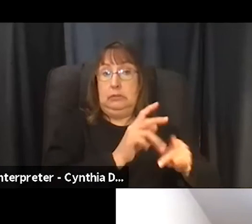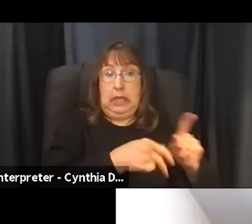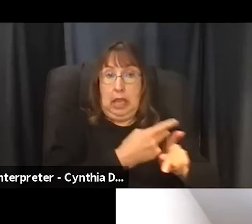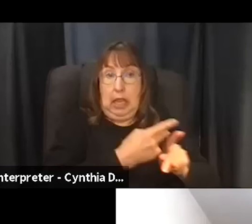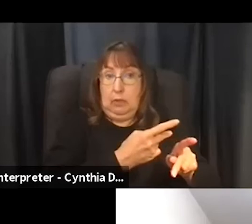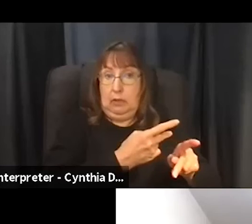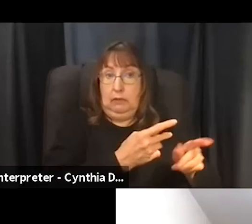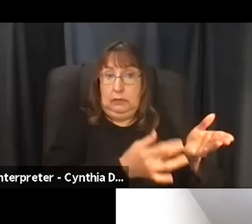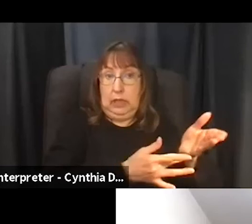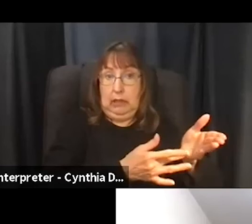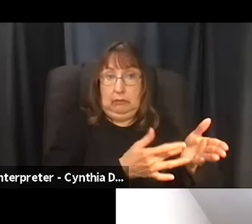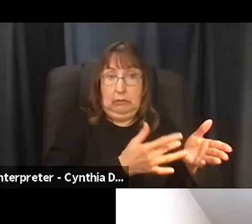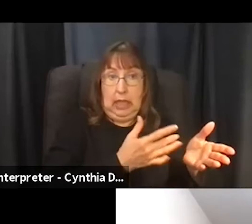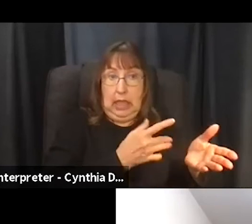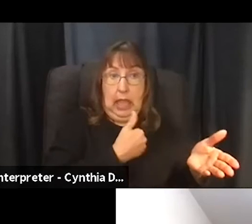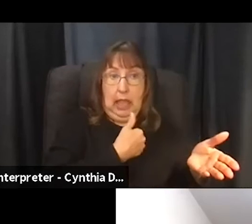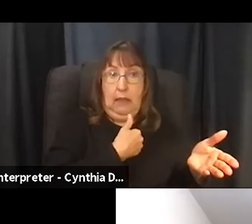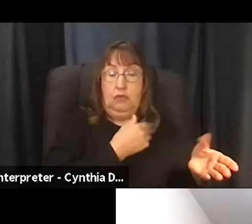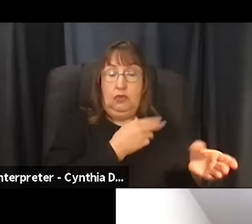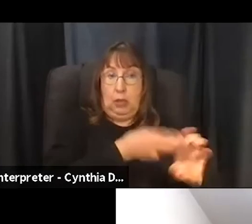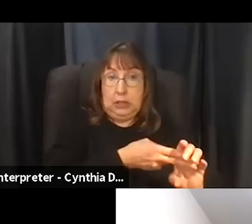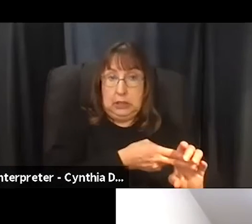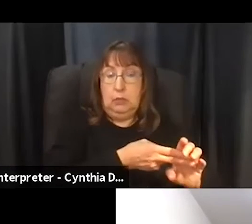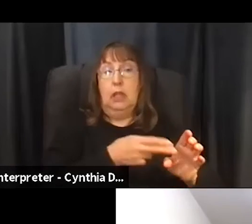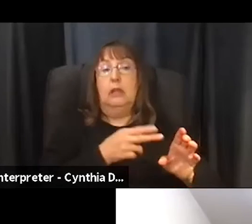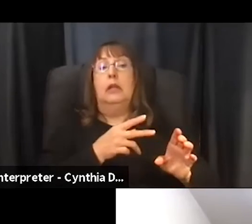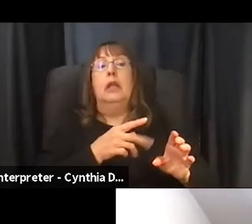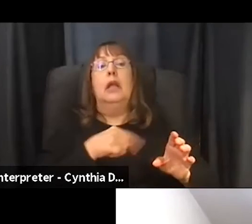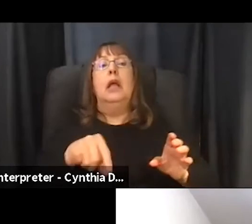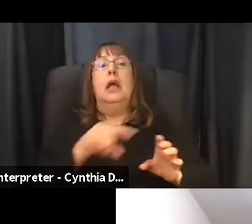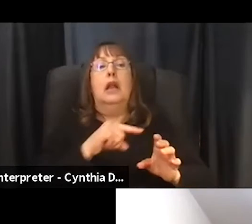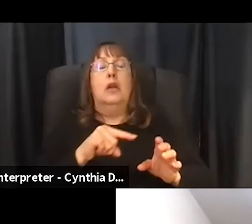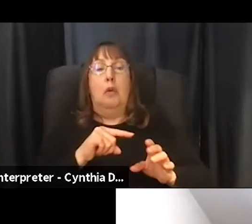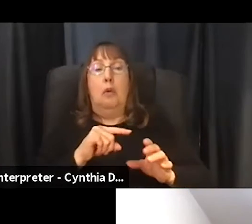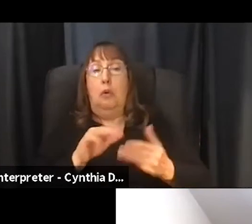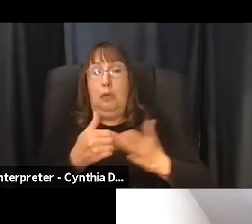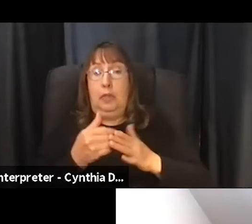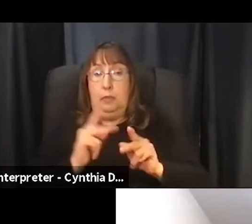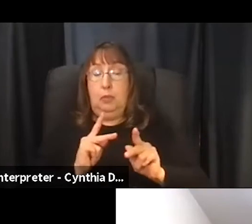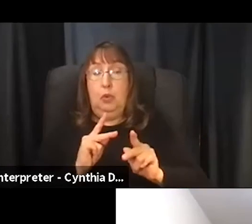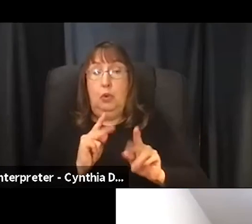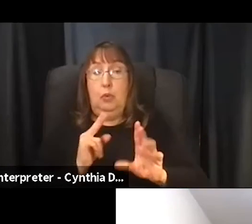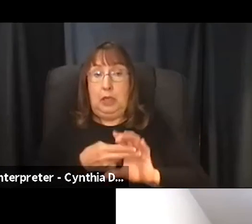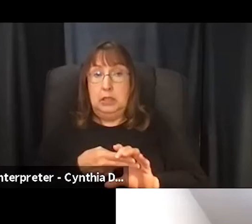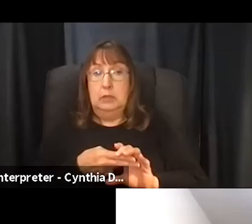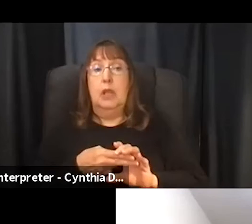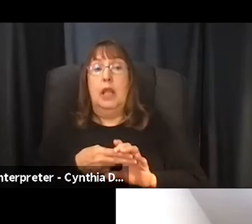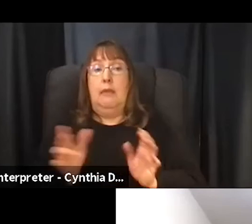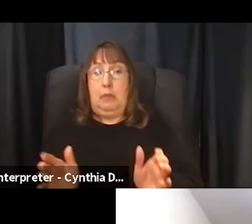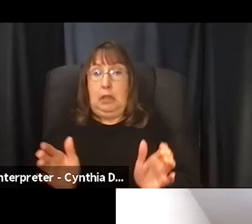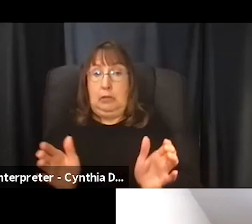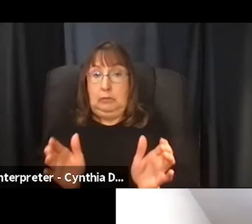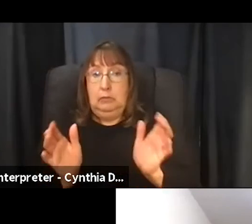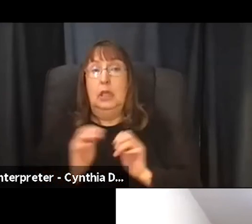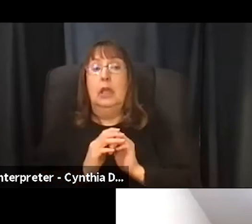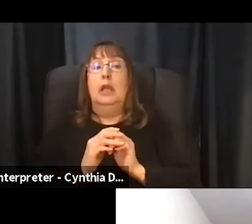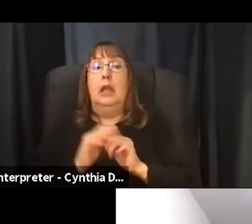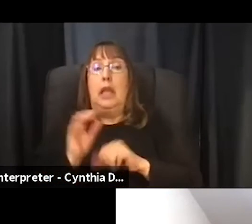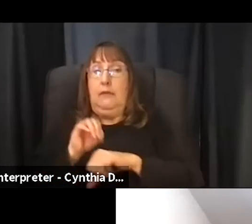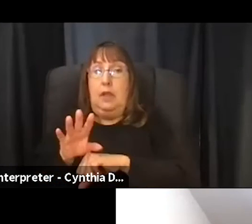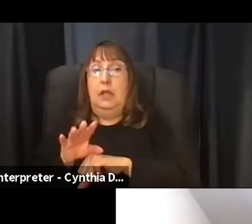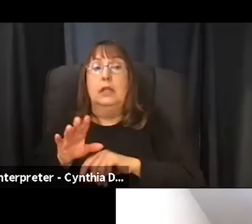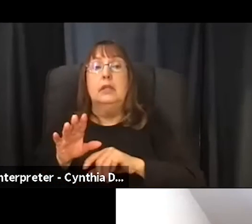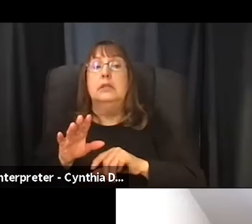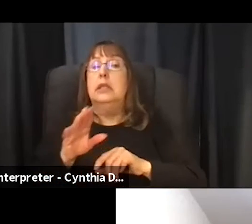our interviewers and everyone who participates in the process have been coached and advised in a very strong way never